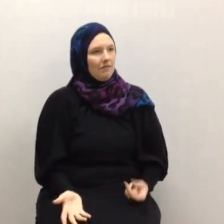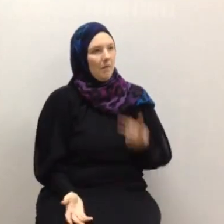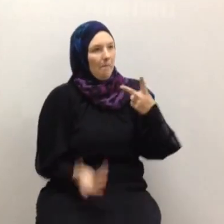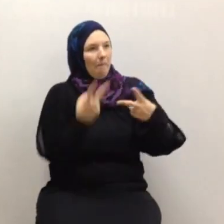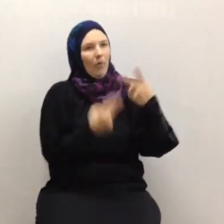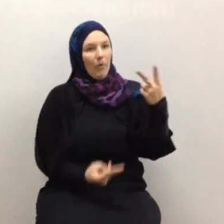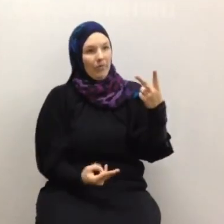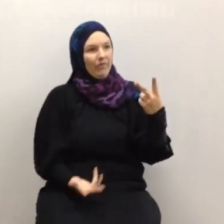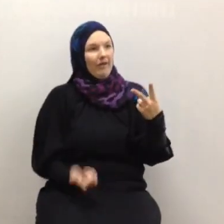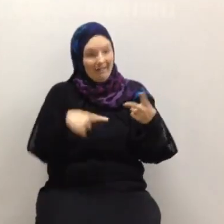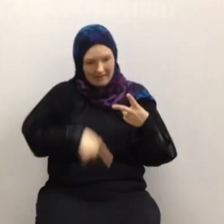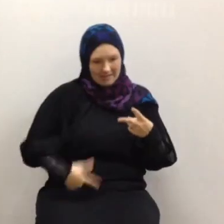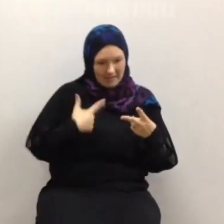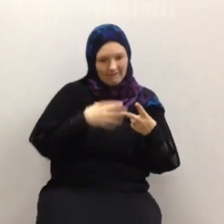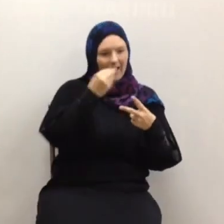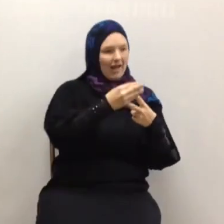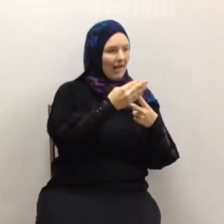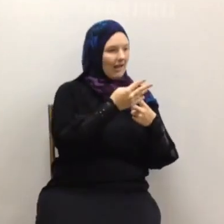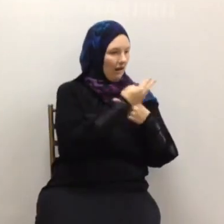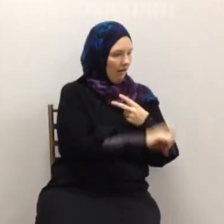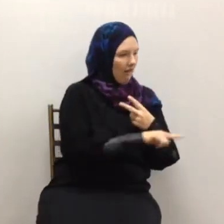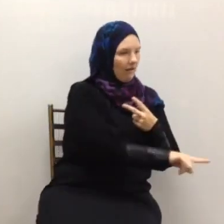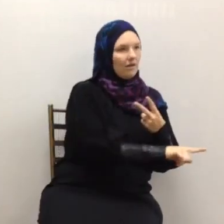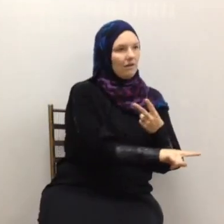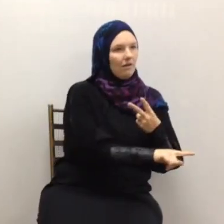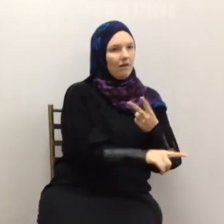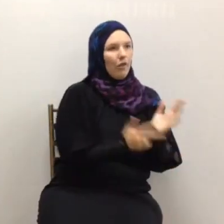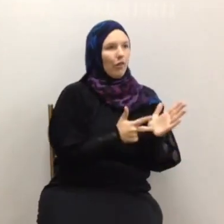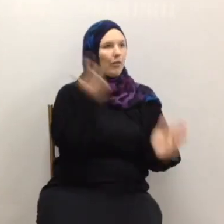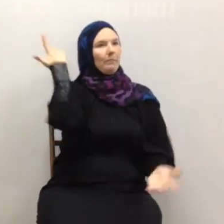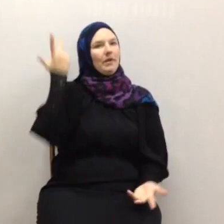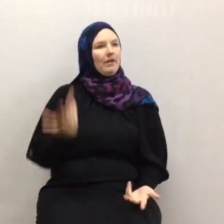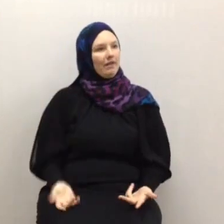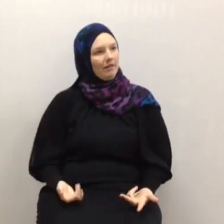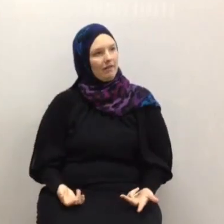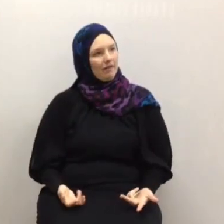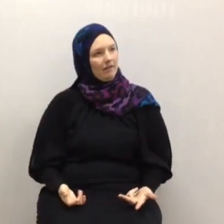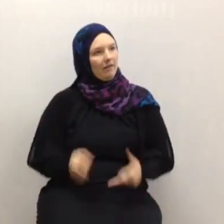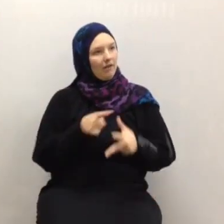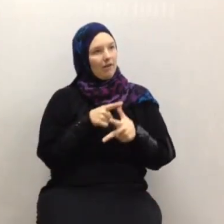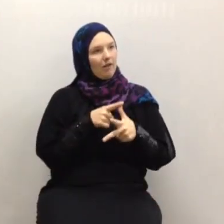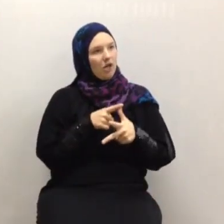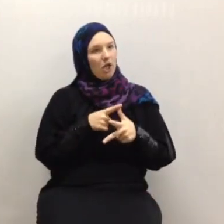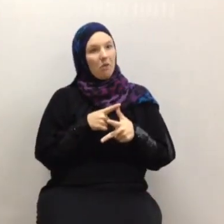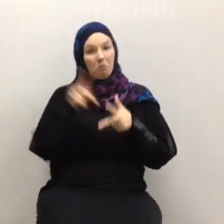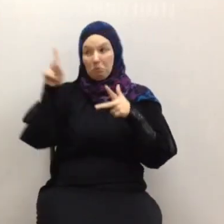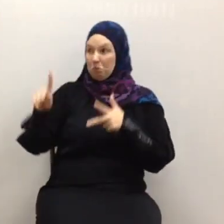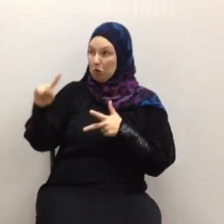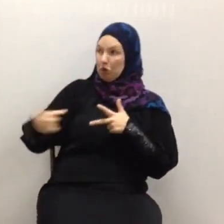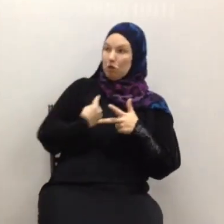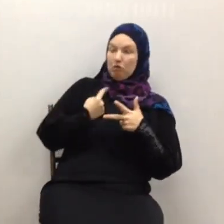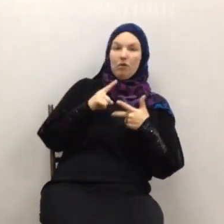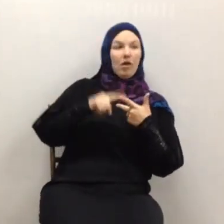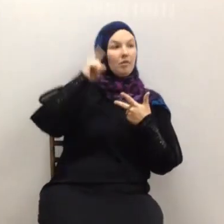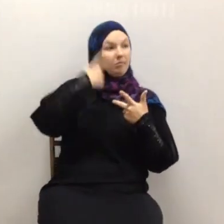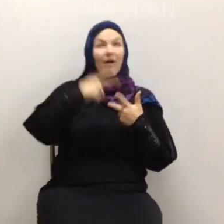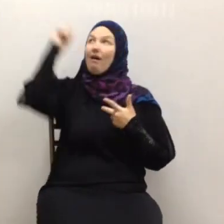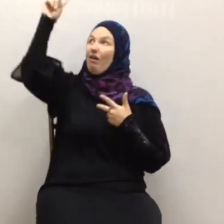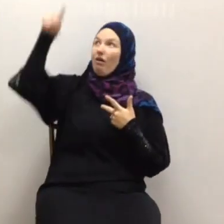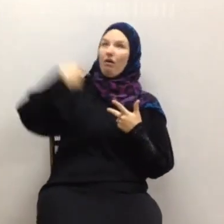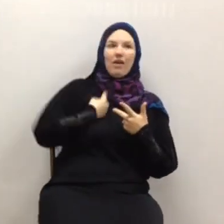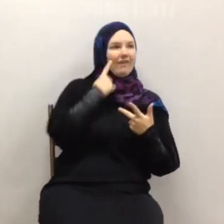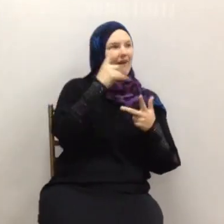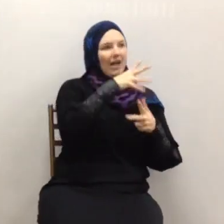whammy. You are hurting your interest threefold by not living your deen, by